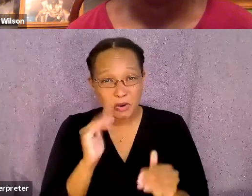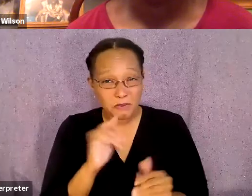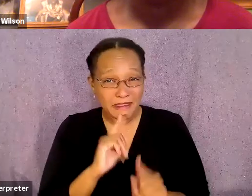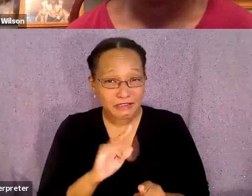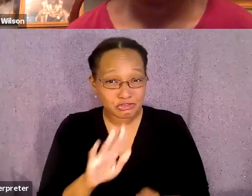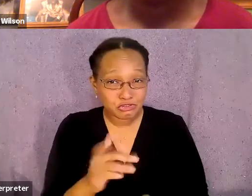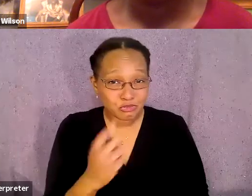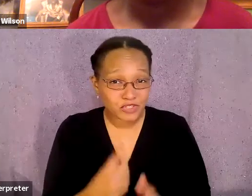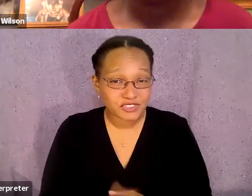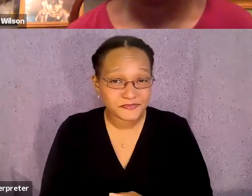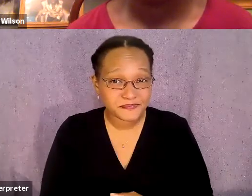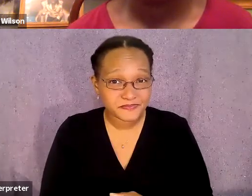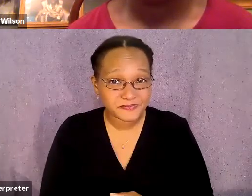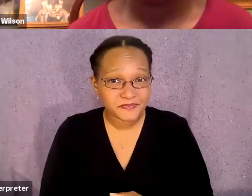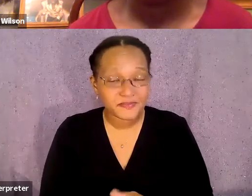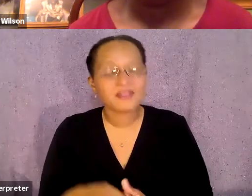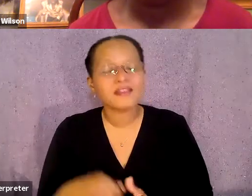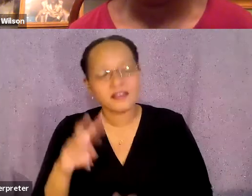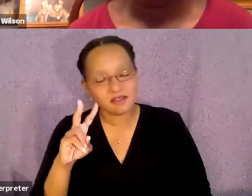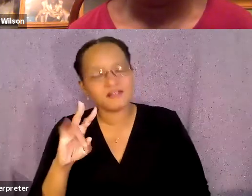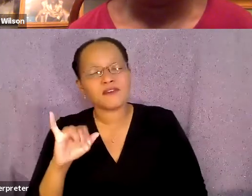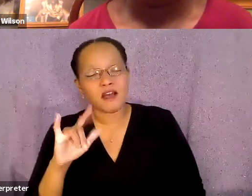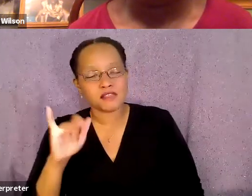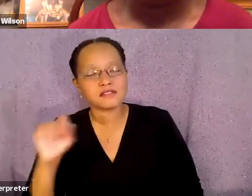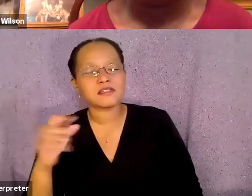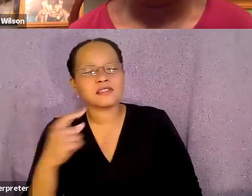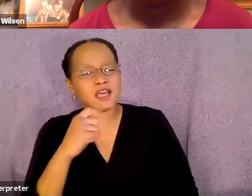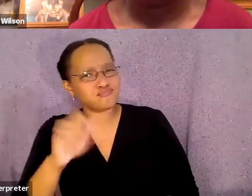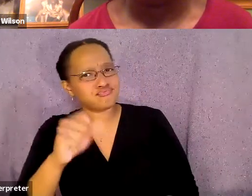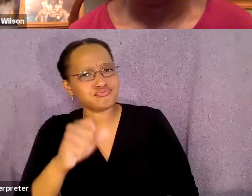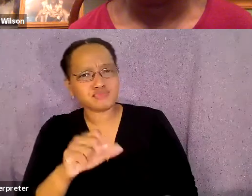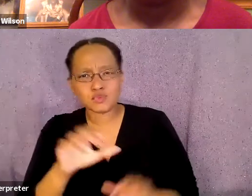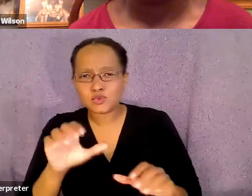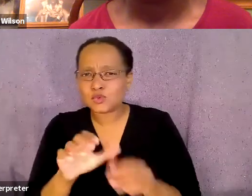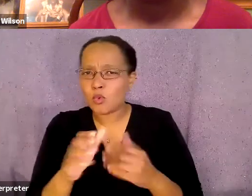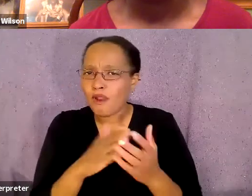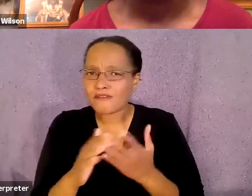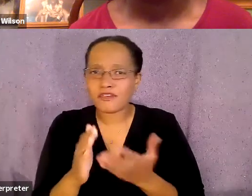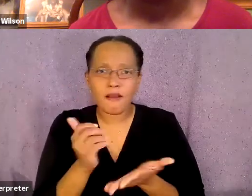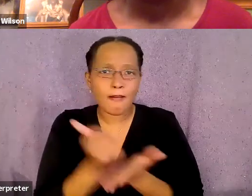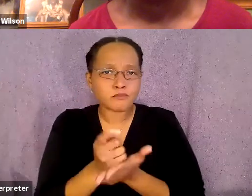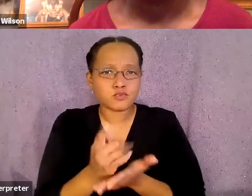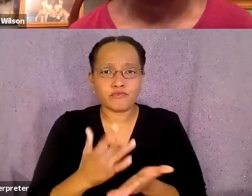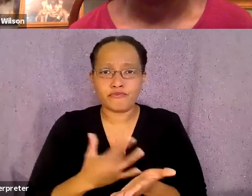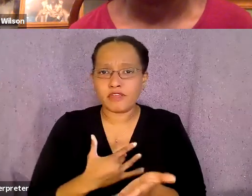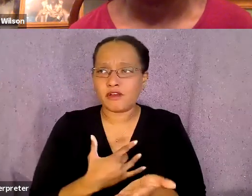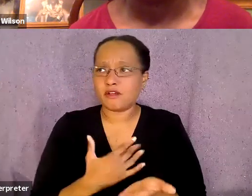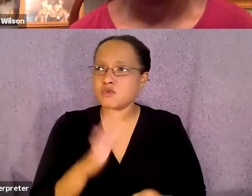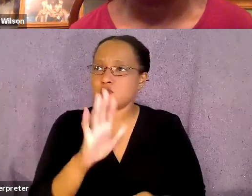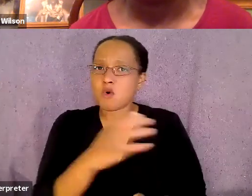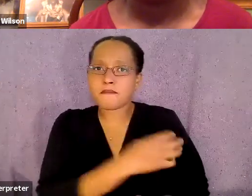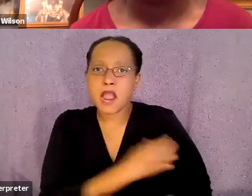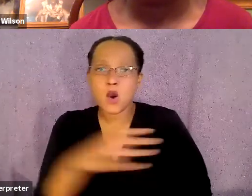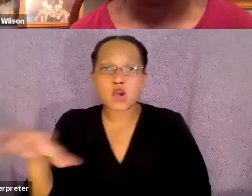it is. You know, doing whatever that makes you feel good, you know, and like you have that power back, that is